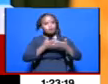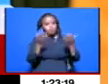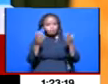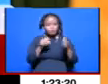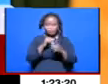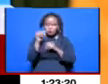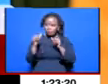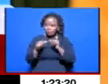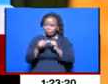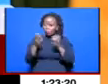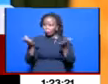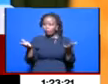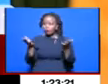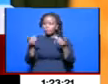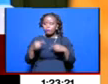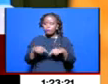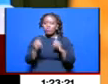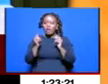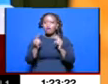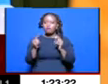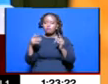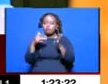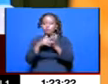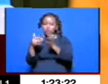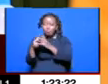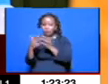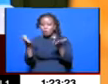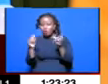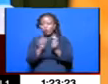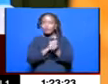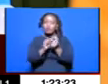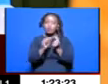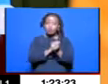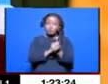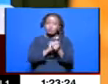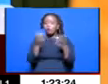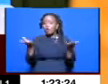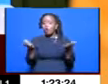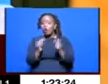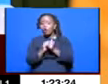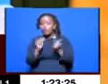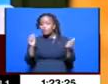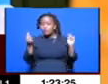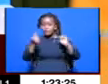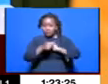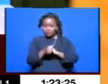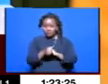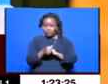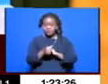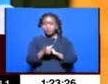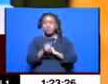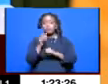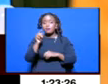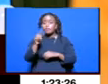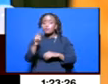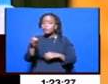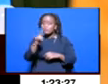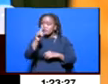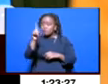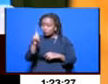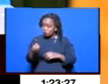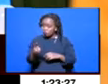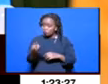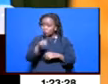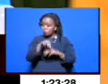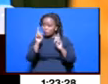abrogating it, distorting it, or fundamentally changing its equilibrium. That is the question that we should